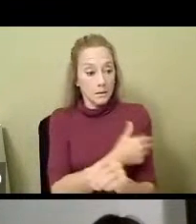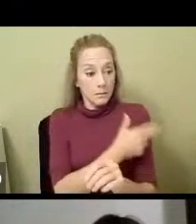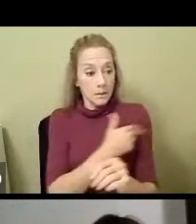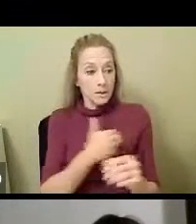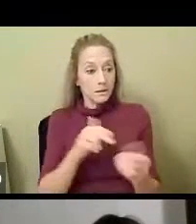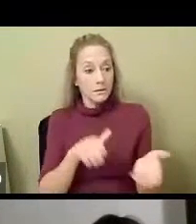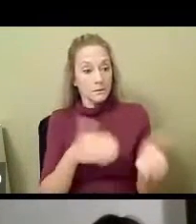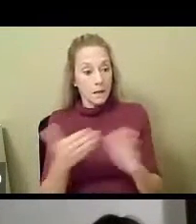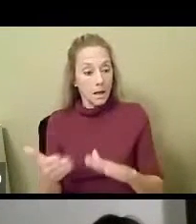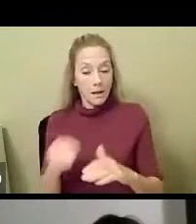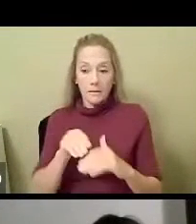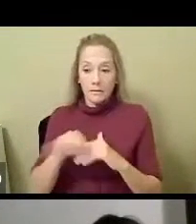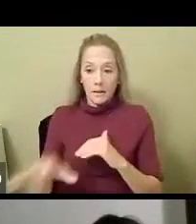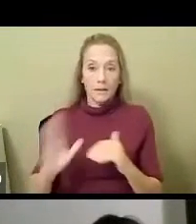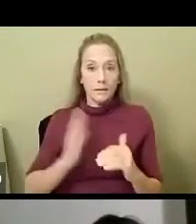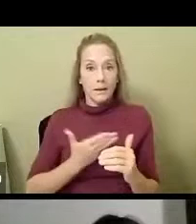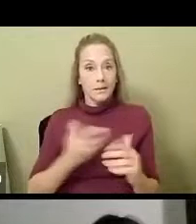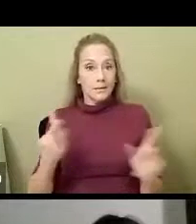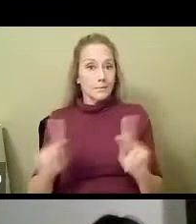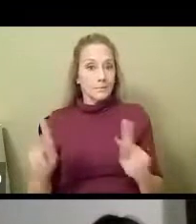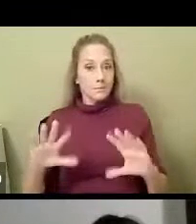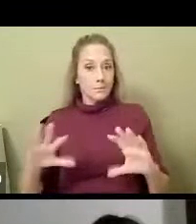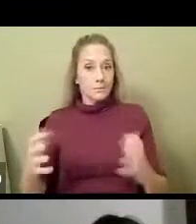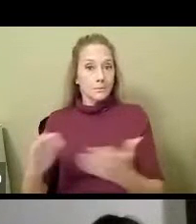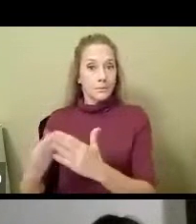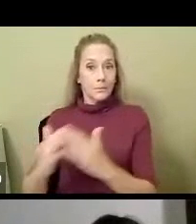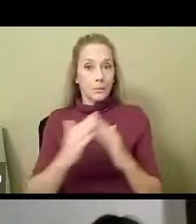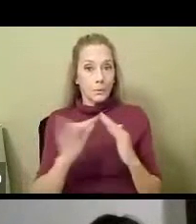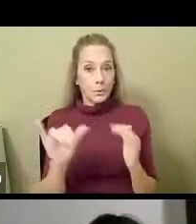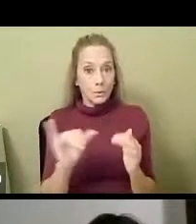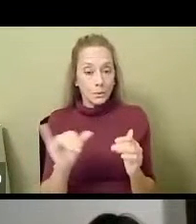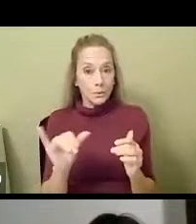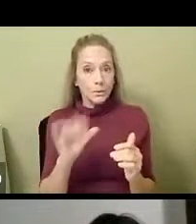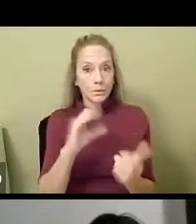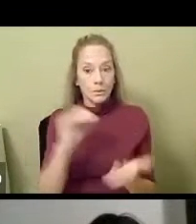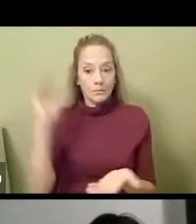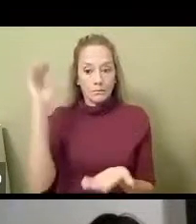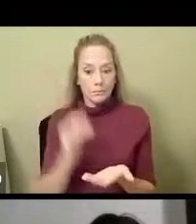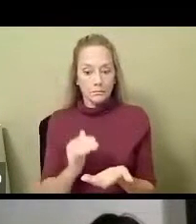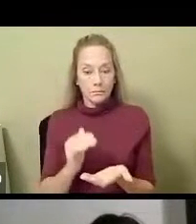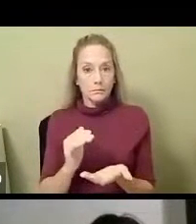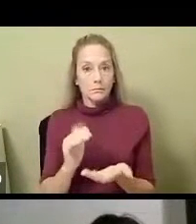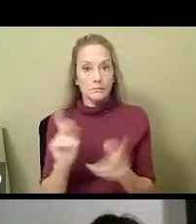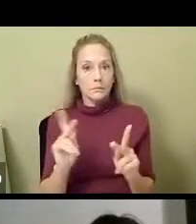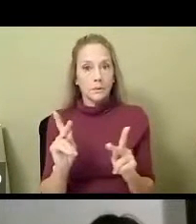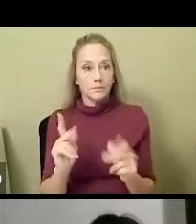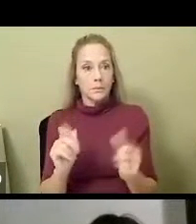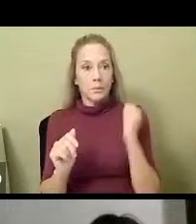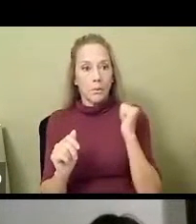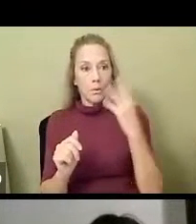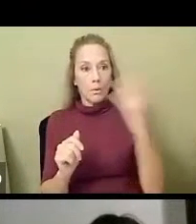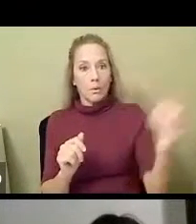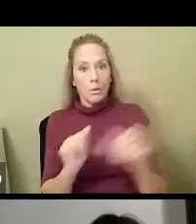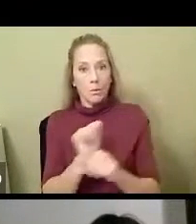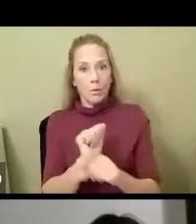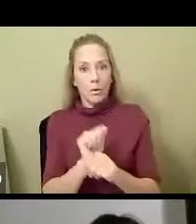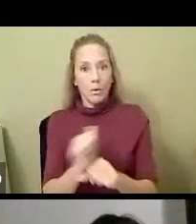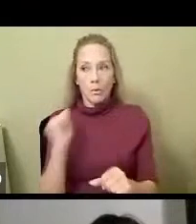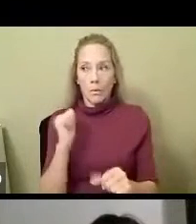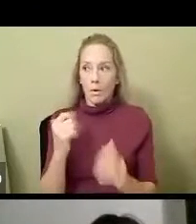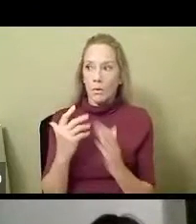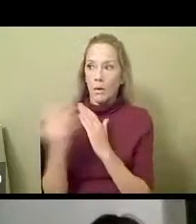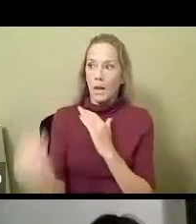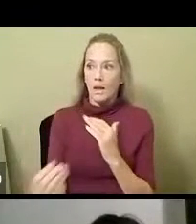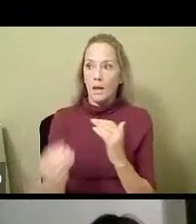impact on our community as well. You have lost productivity of people who just won't go to work or won't go out and do anything just because they're worried about